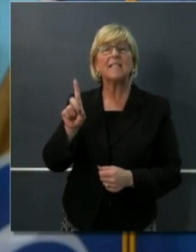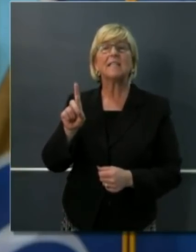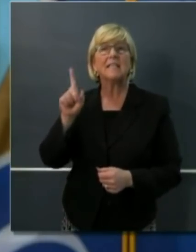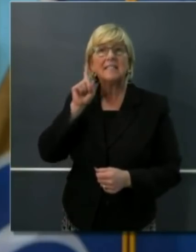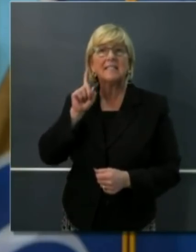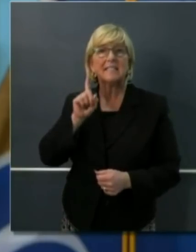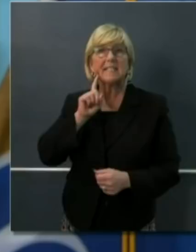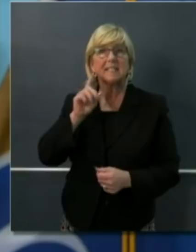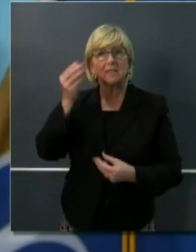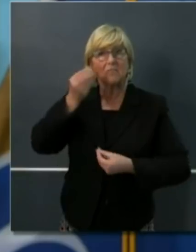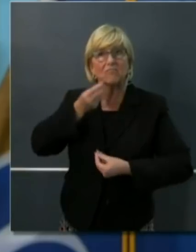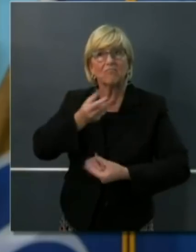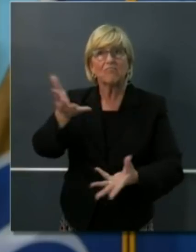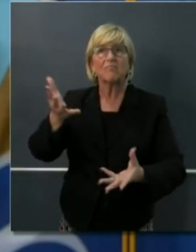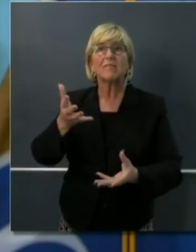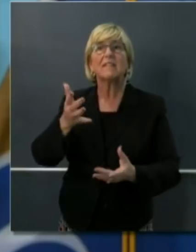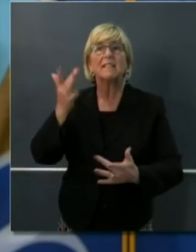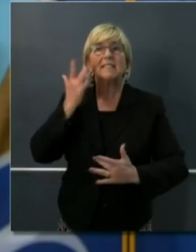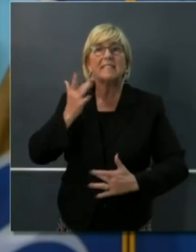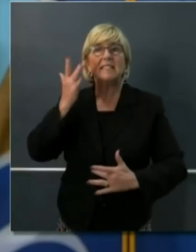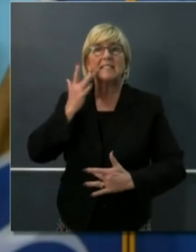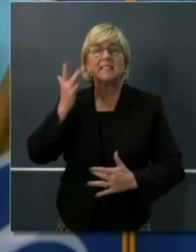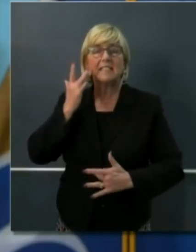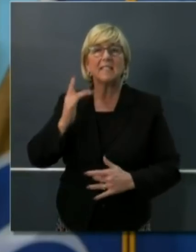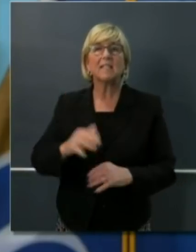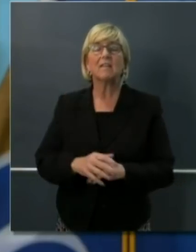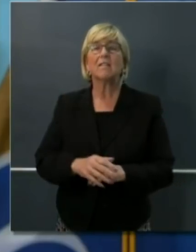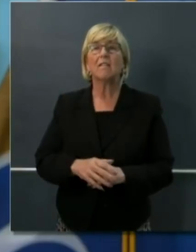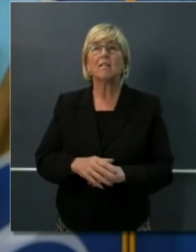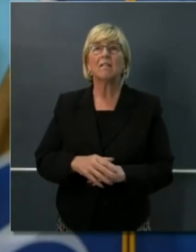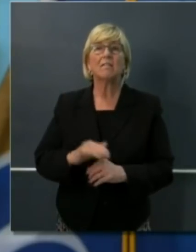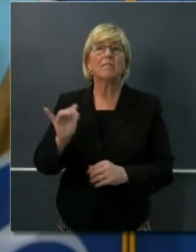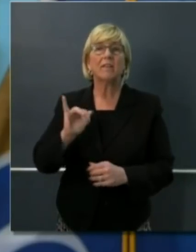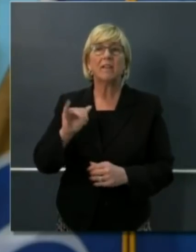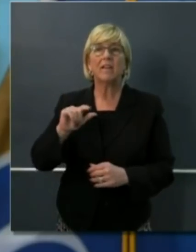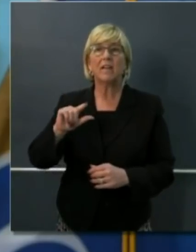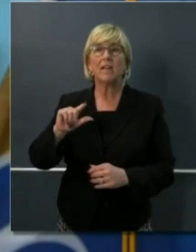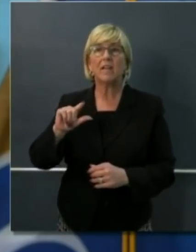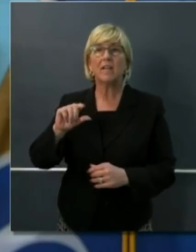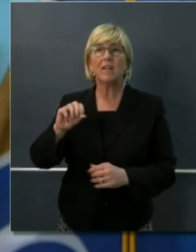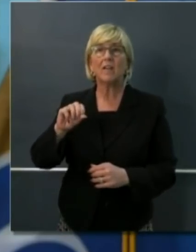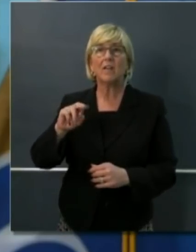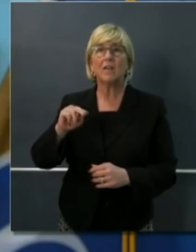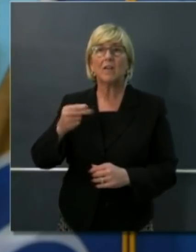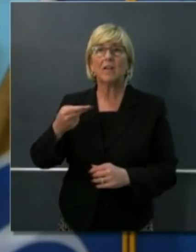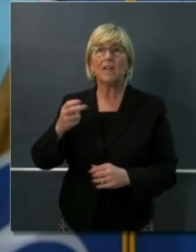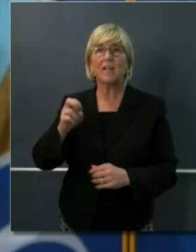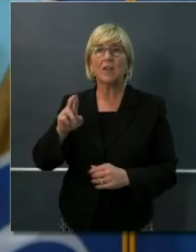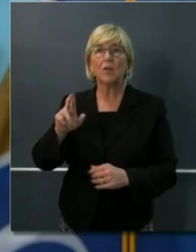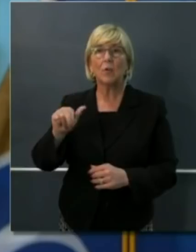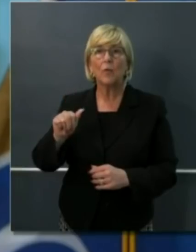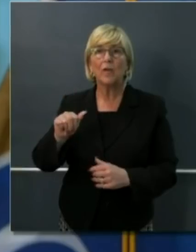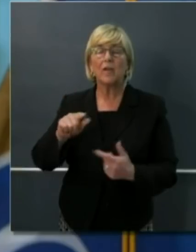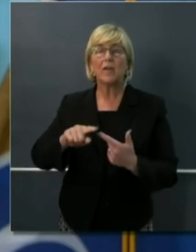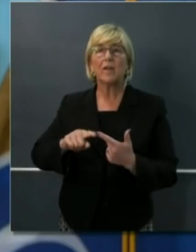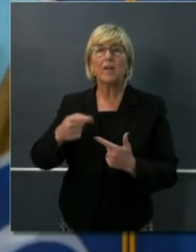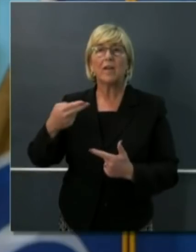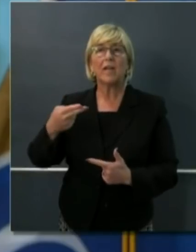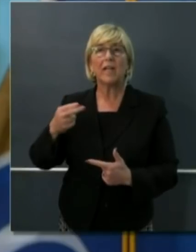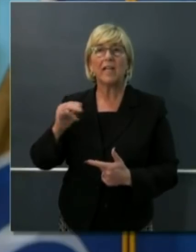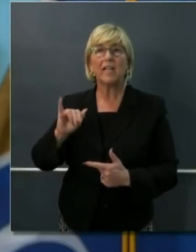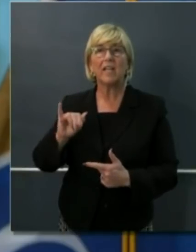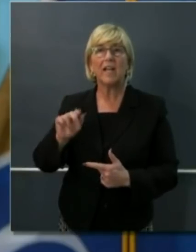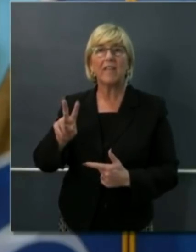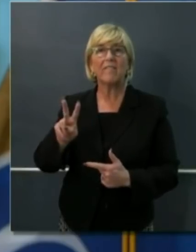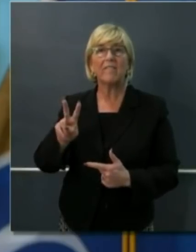tracing that's been done throughout the state of California in that space. HIV, a lot of testing and tracing and tracking is done in that space. I say